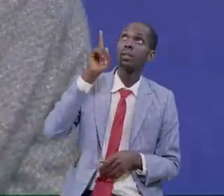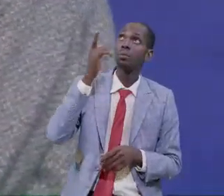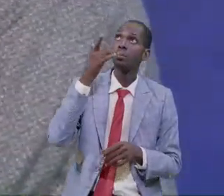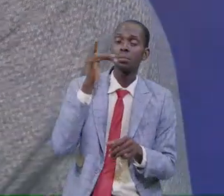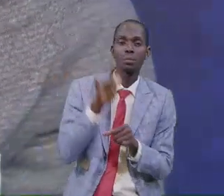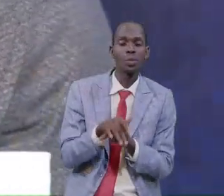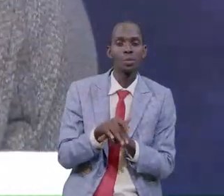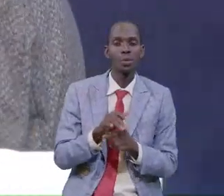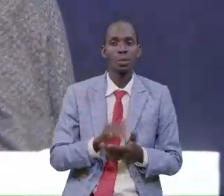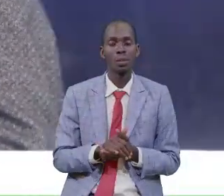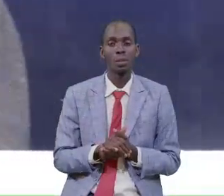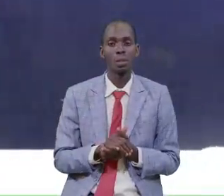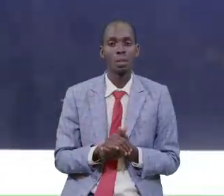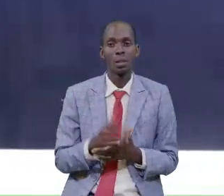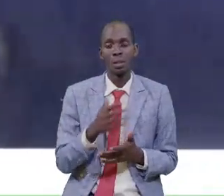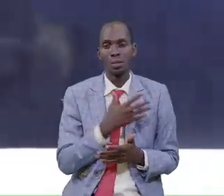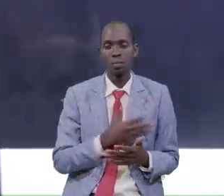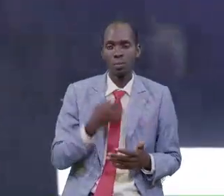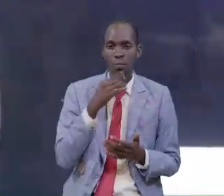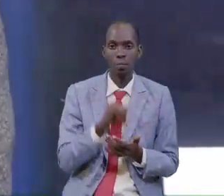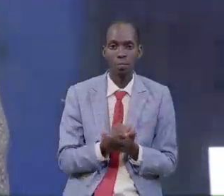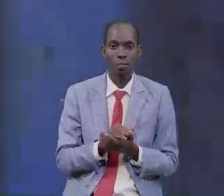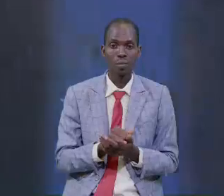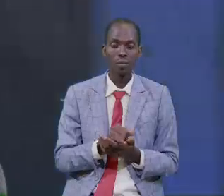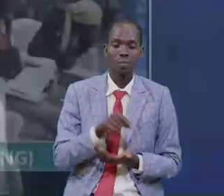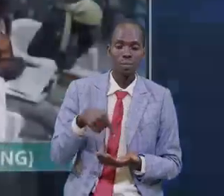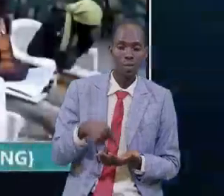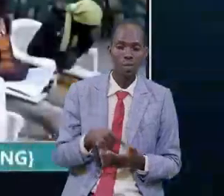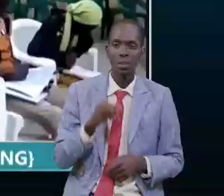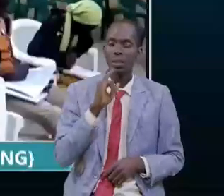And he said, this is my covenant with you.